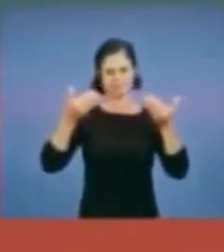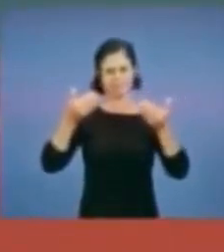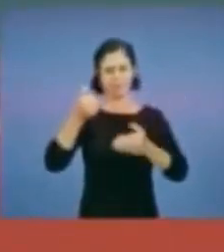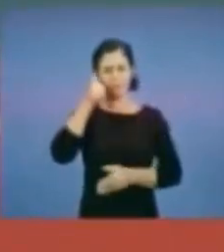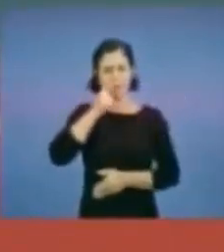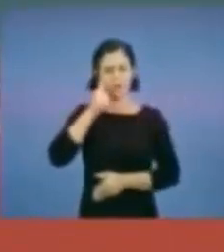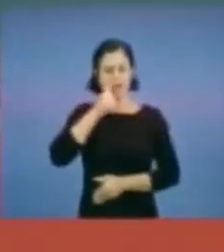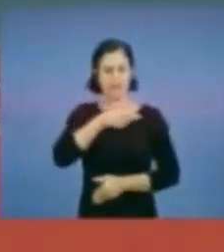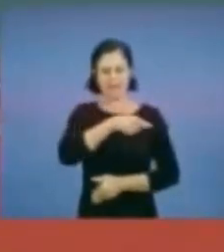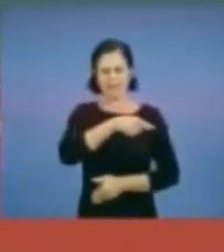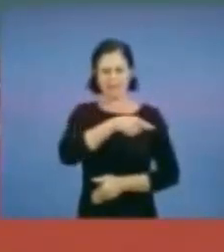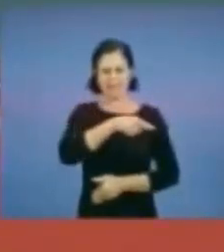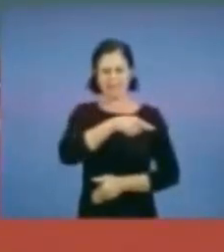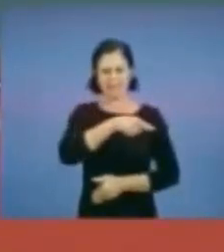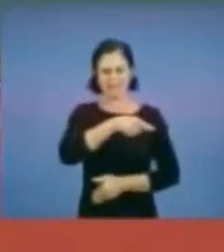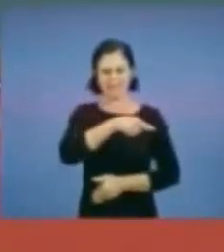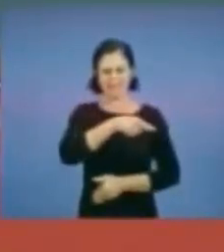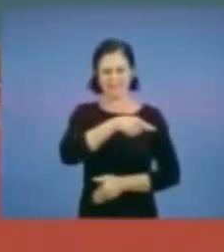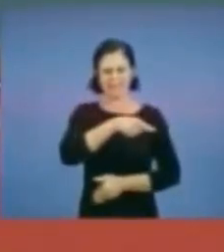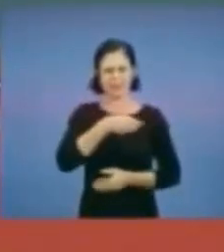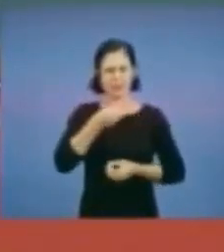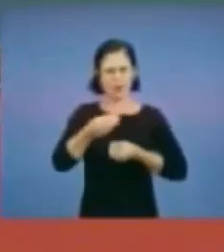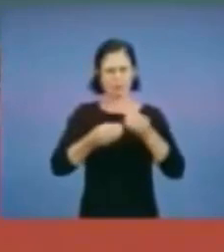to this woman